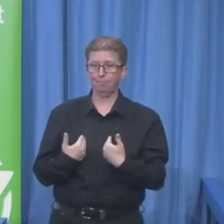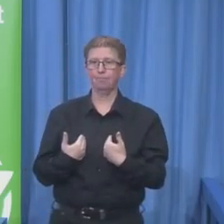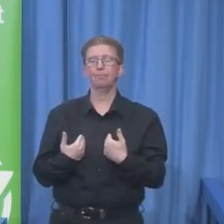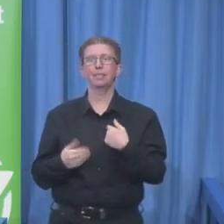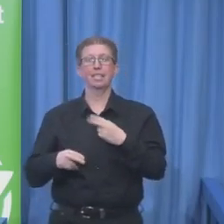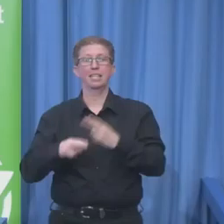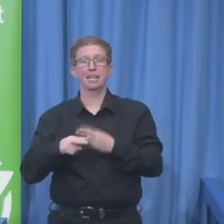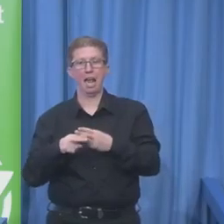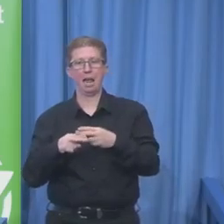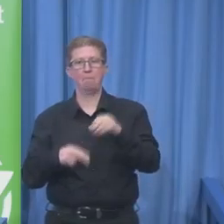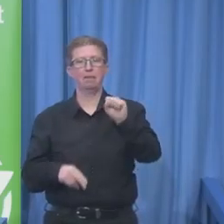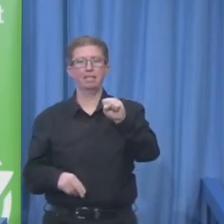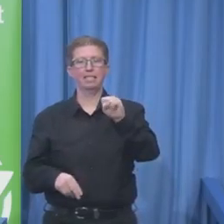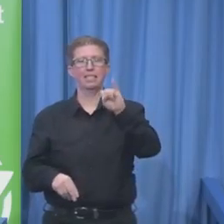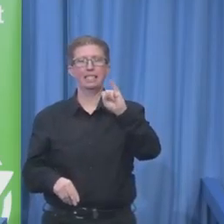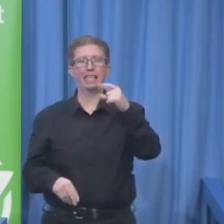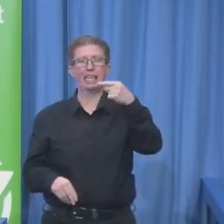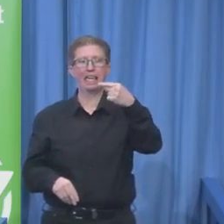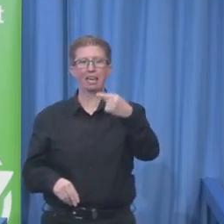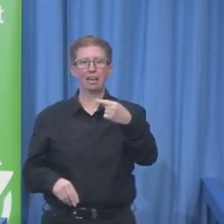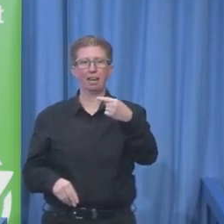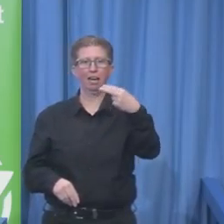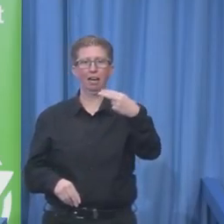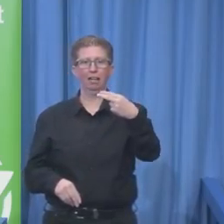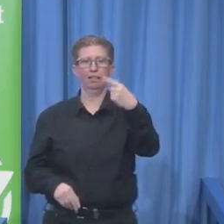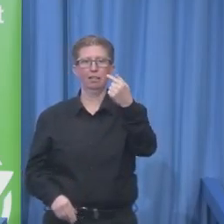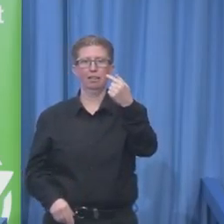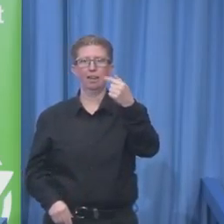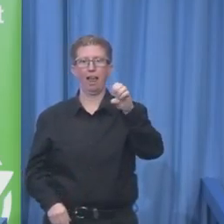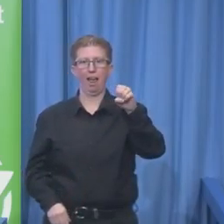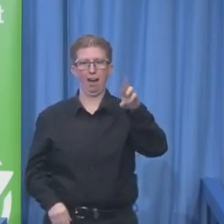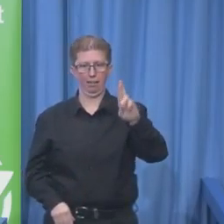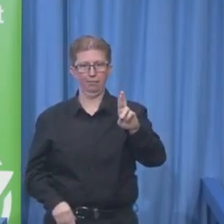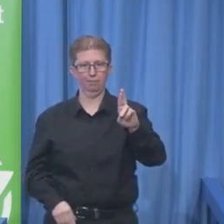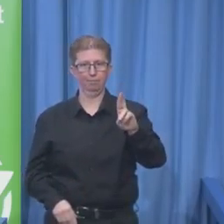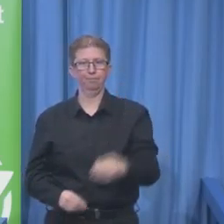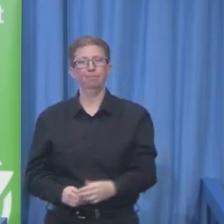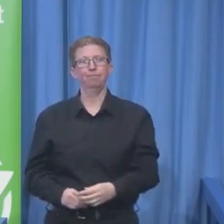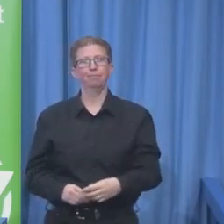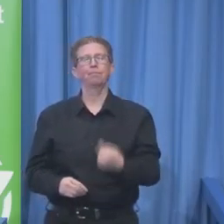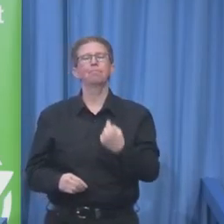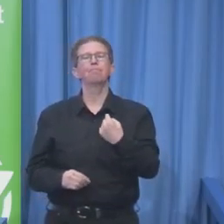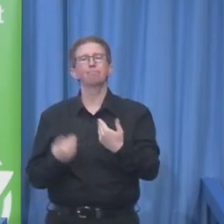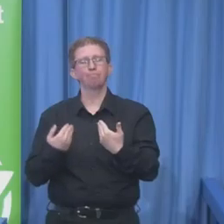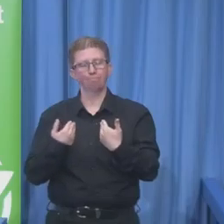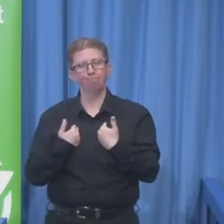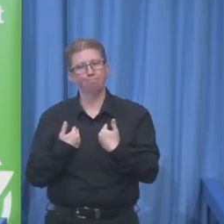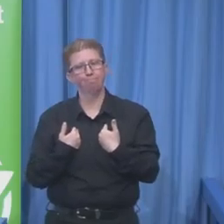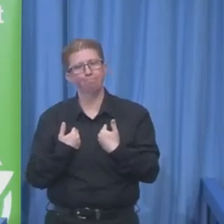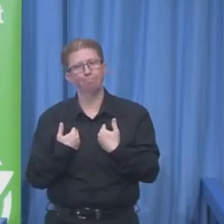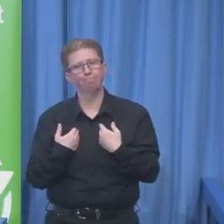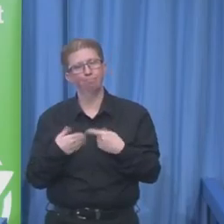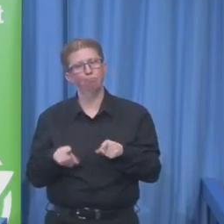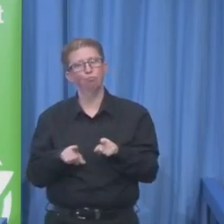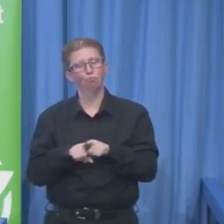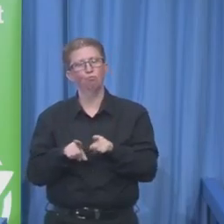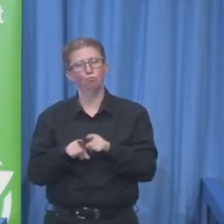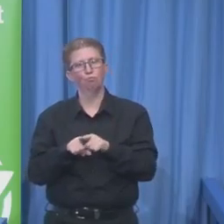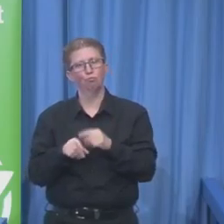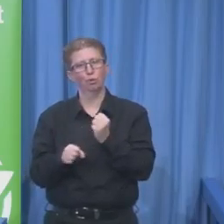last sheltered workshop to close in Vermont. And I'm also here representing the state of Vermont's Department of Aging and Independent